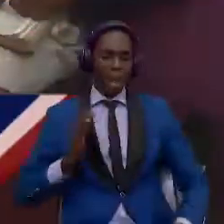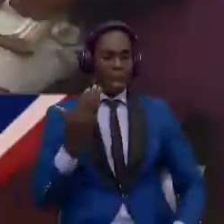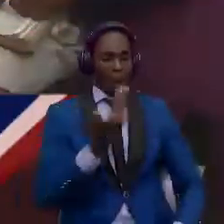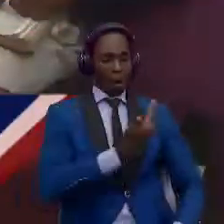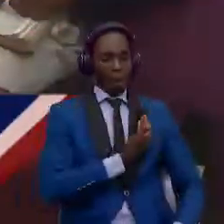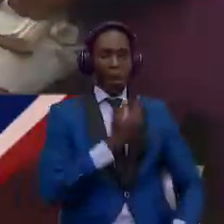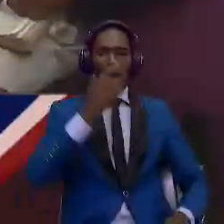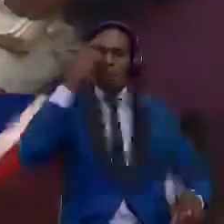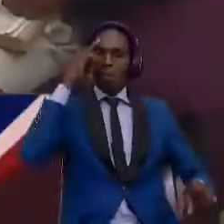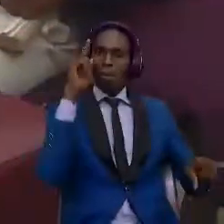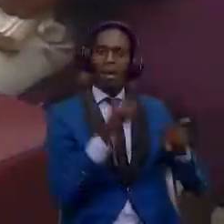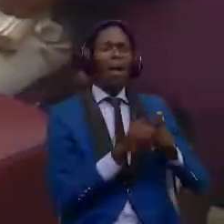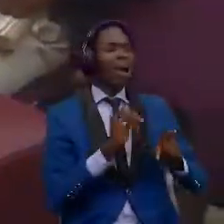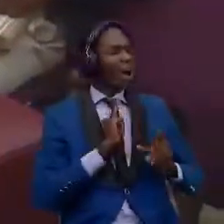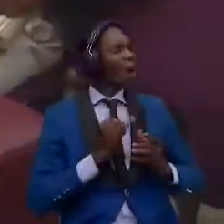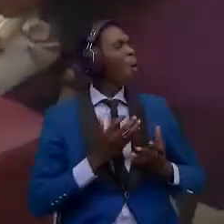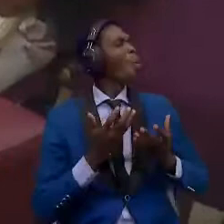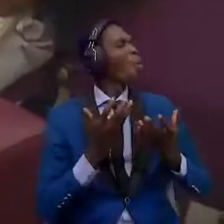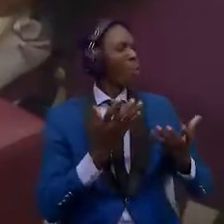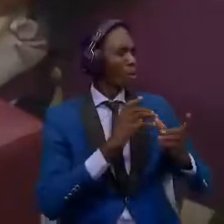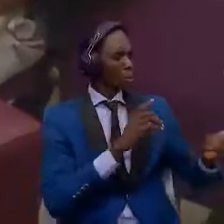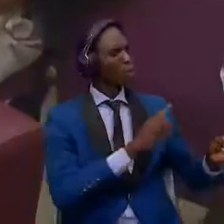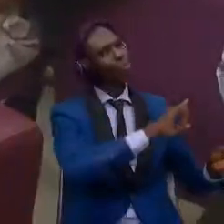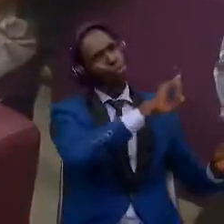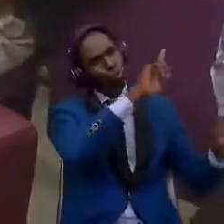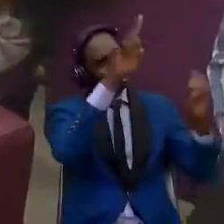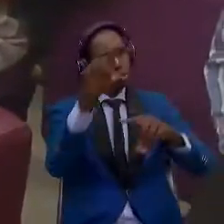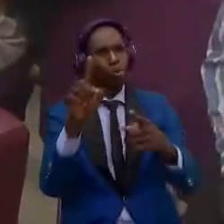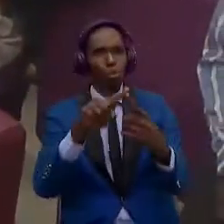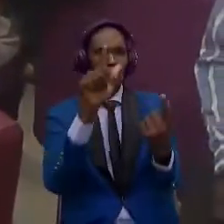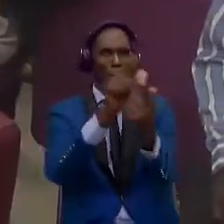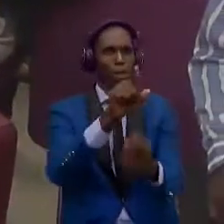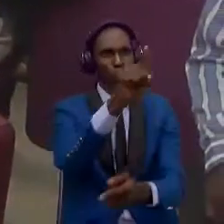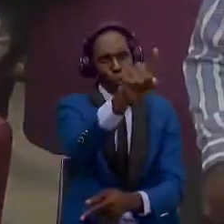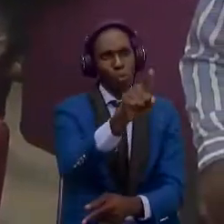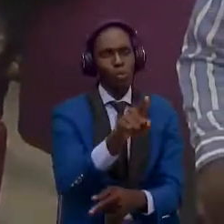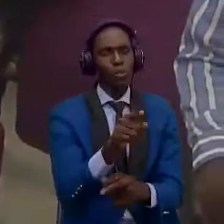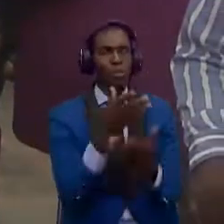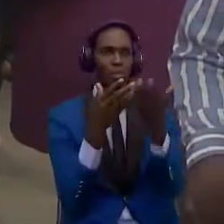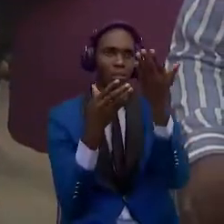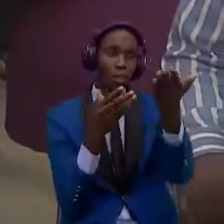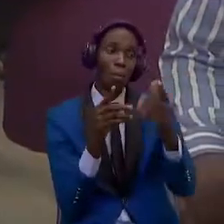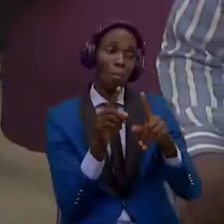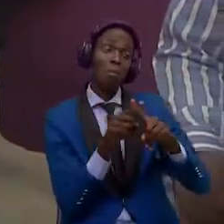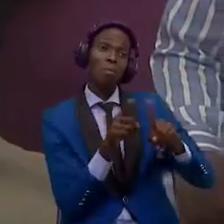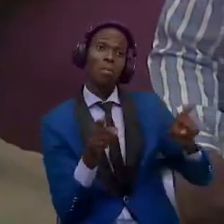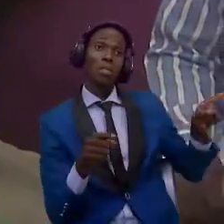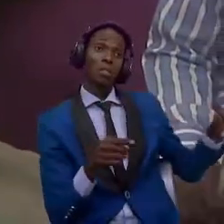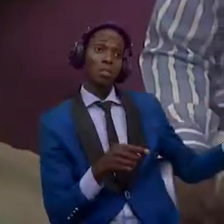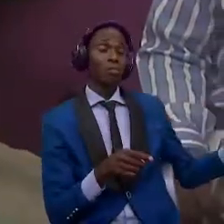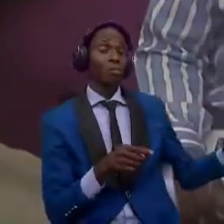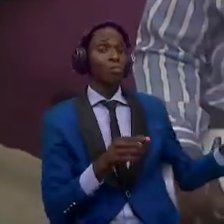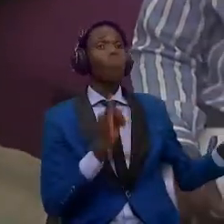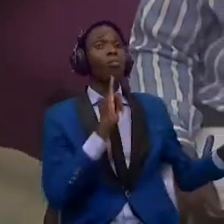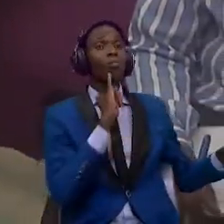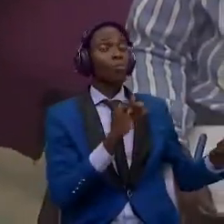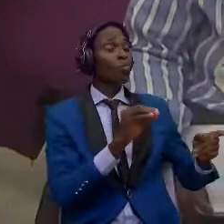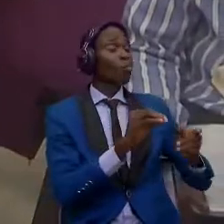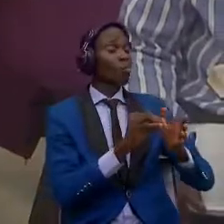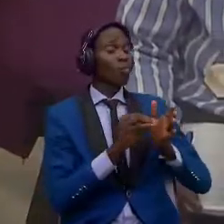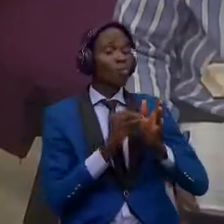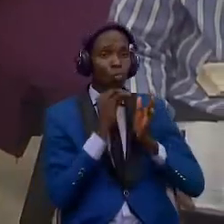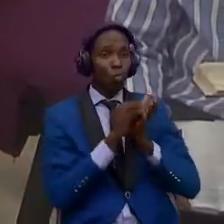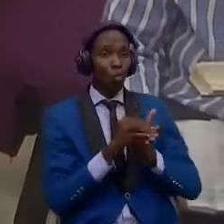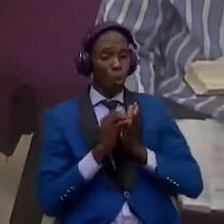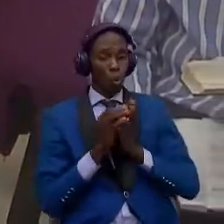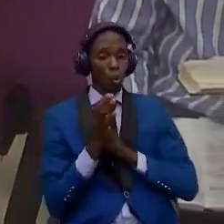greatly desired him to come unto you with the brethren. But his will was not to